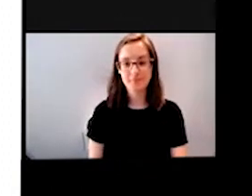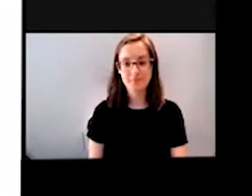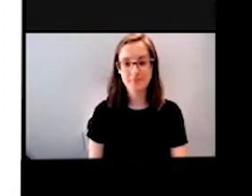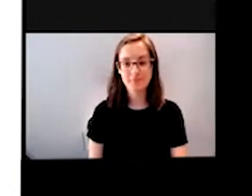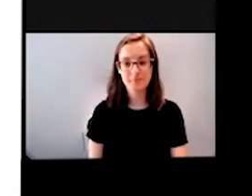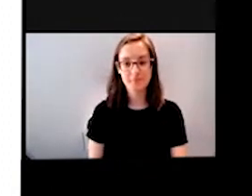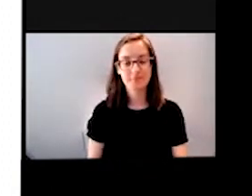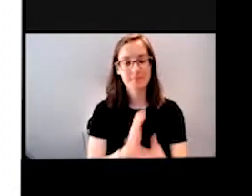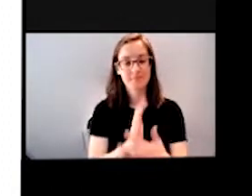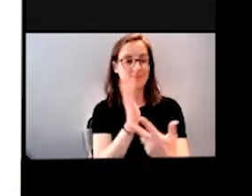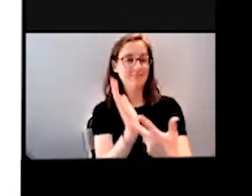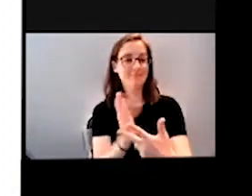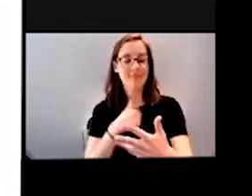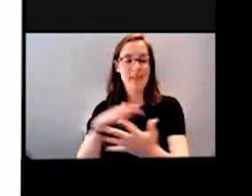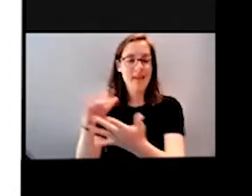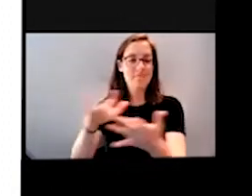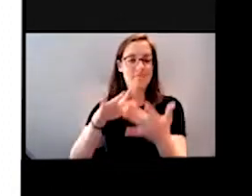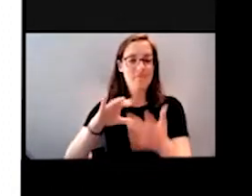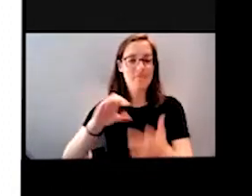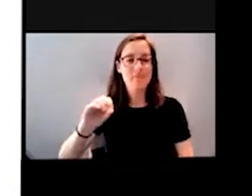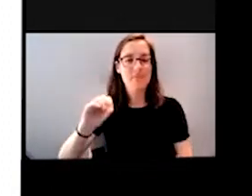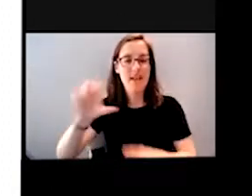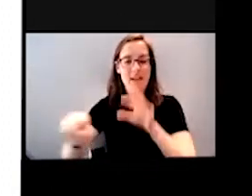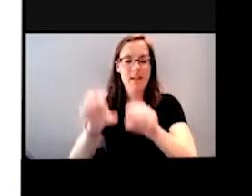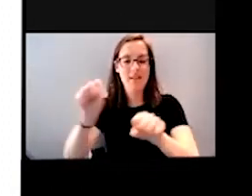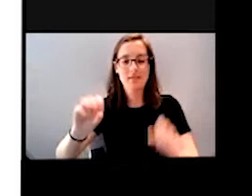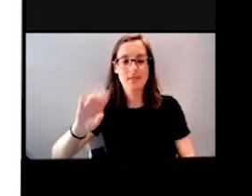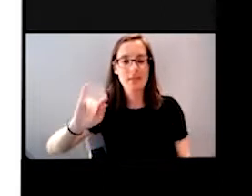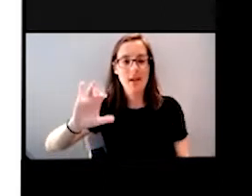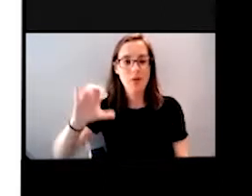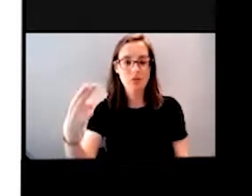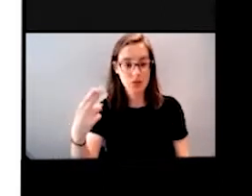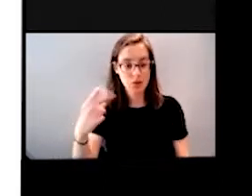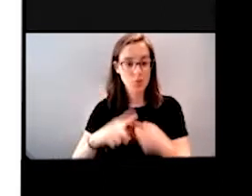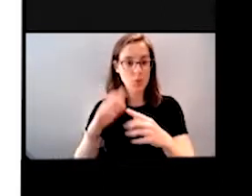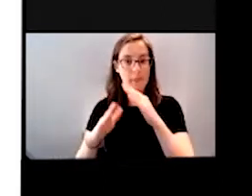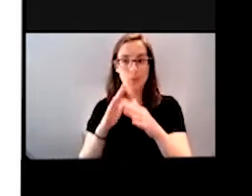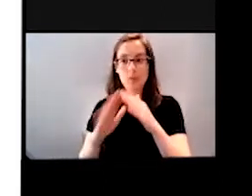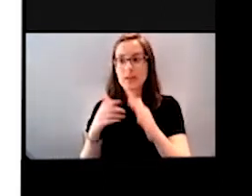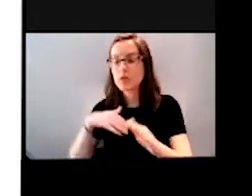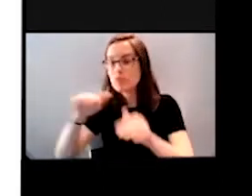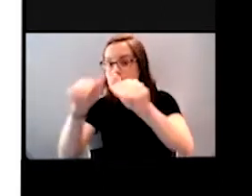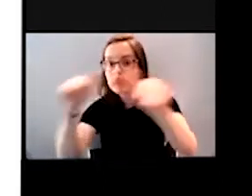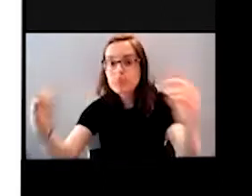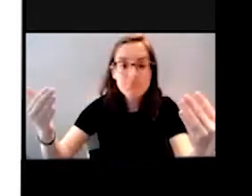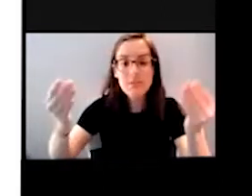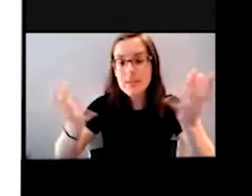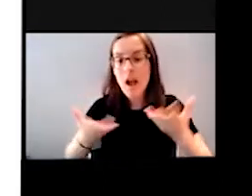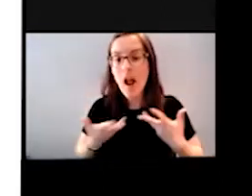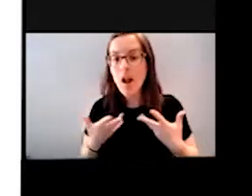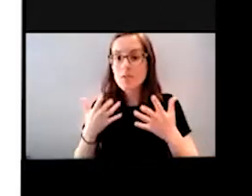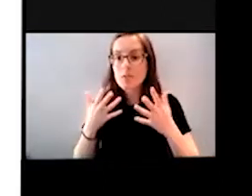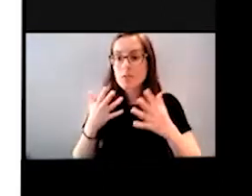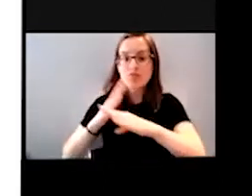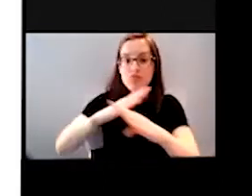And we do outreach and organizing work to hear from the community what issues there are with access and